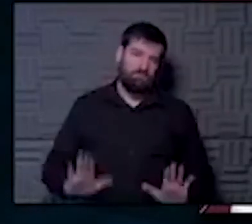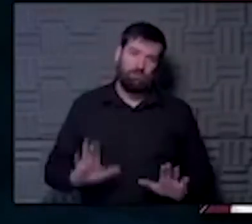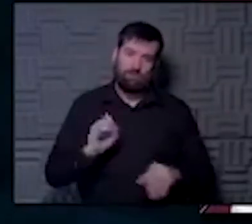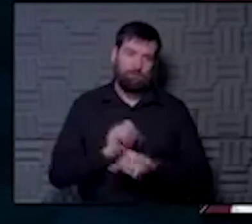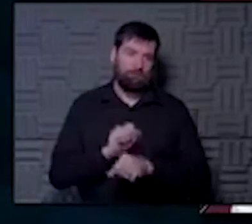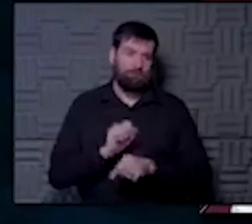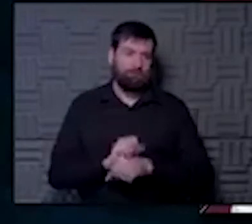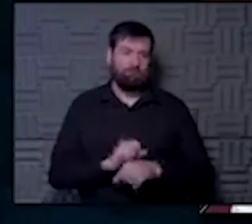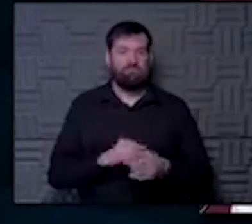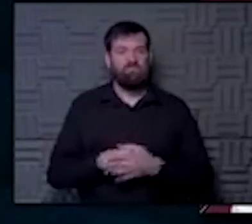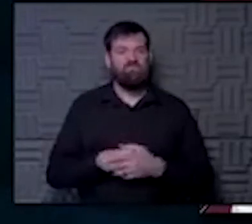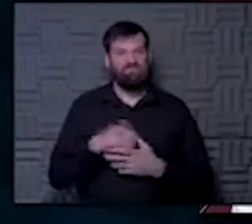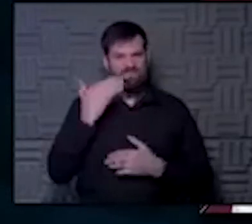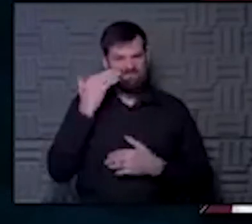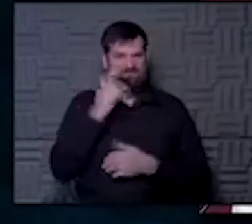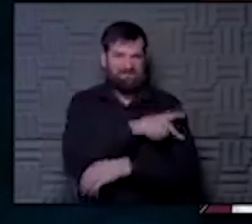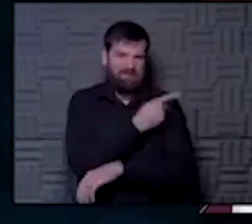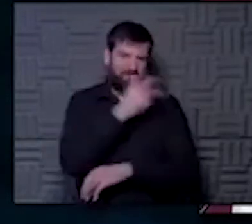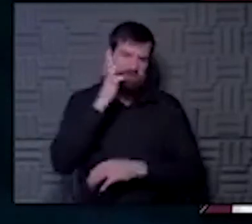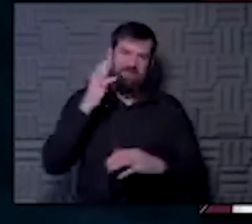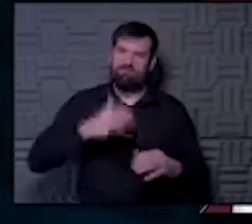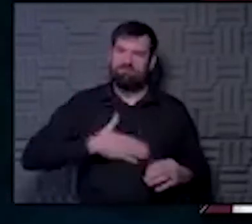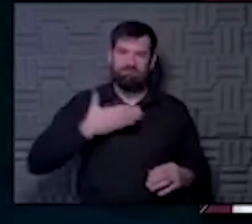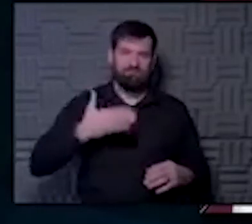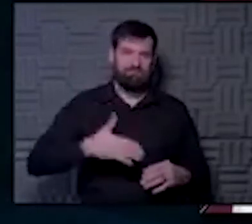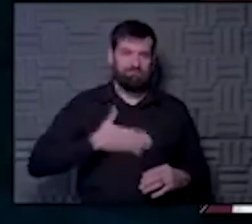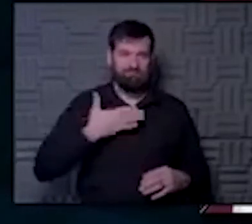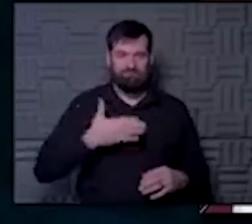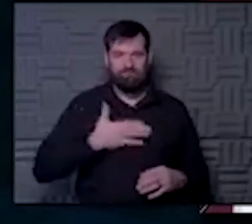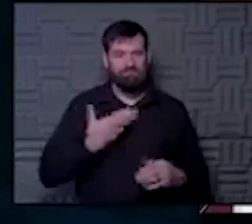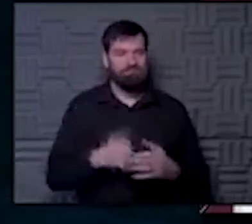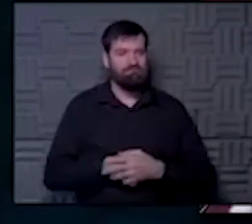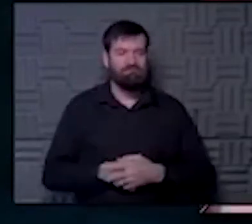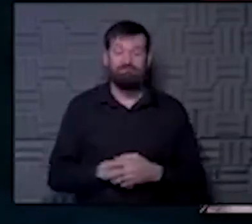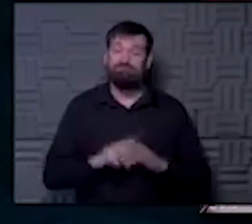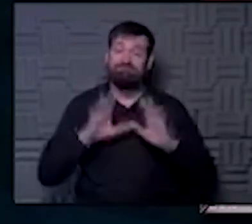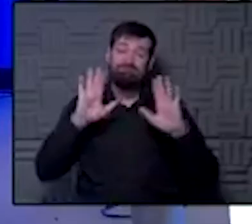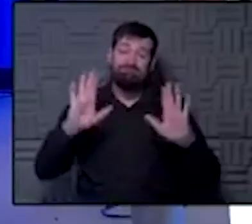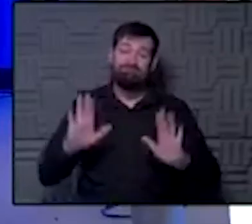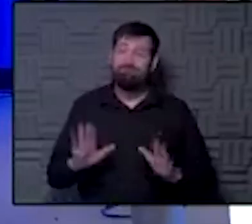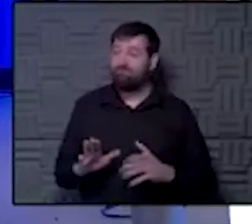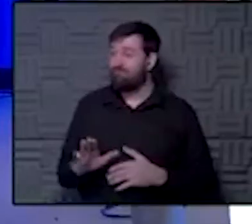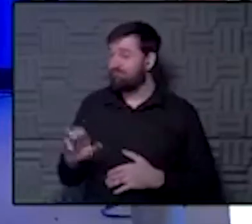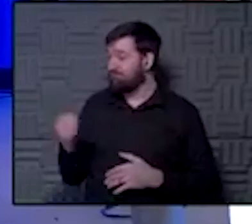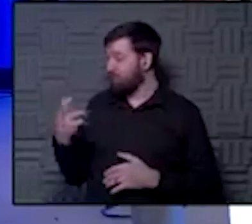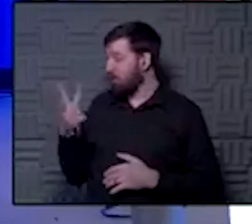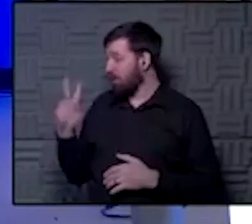job, and I know the patients are going to be super happy about that. You guys have led the way, so thank you. Hawk?